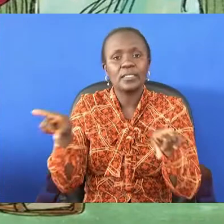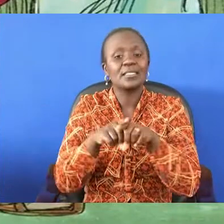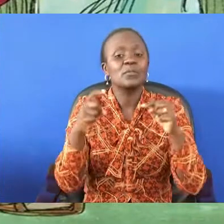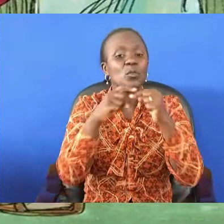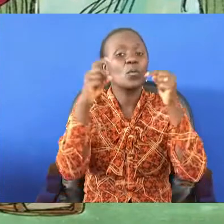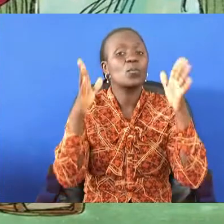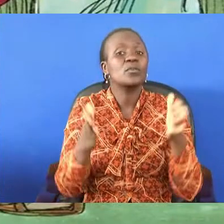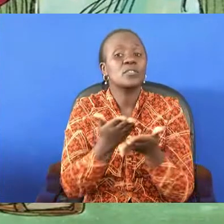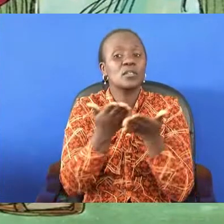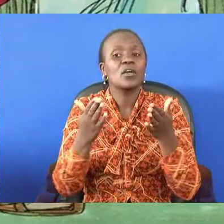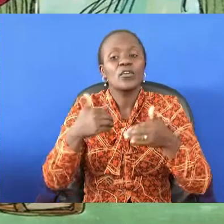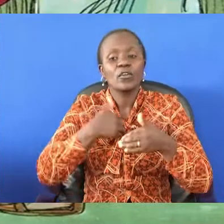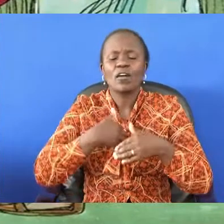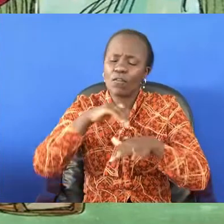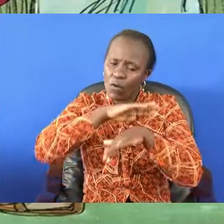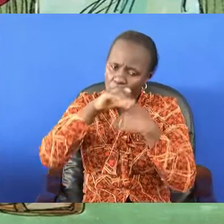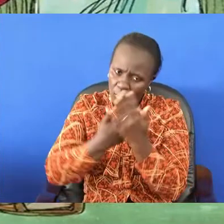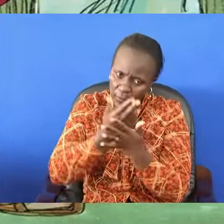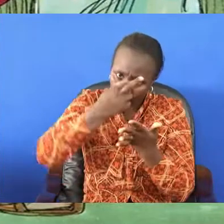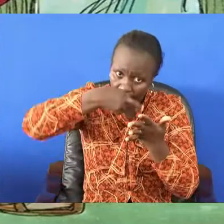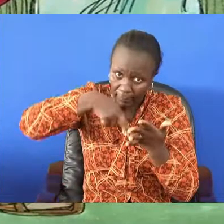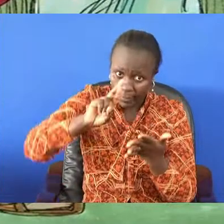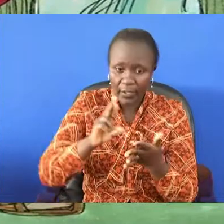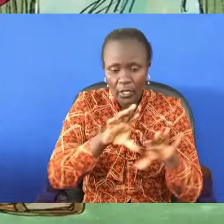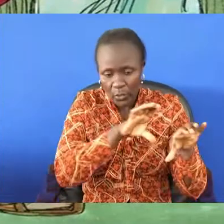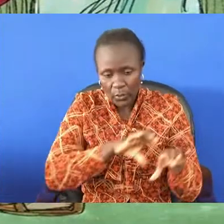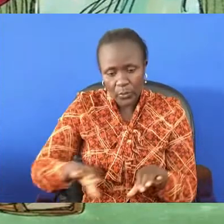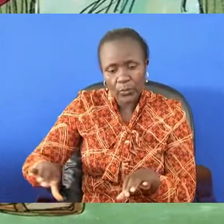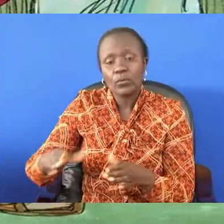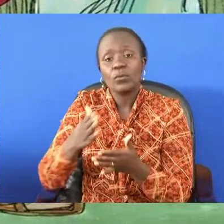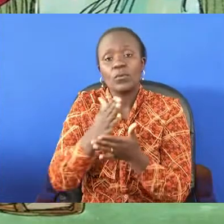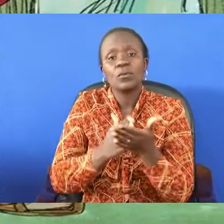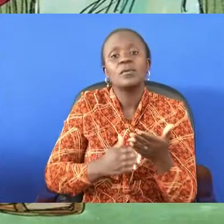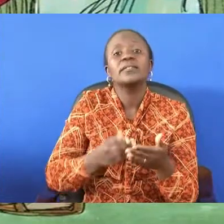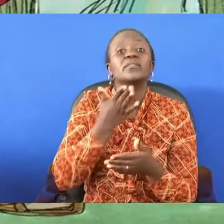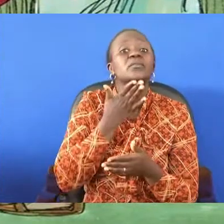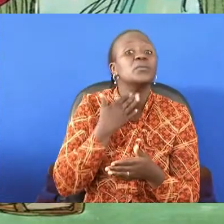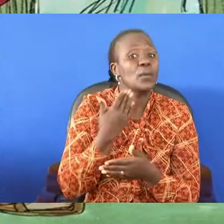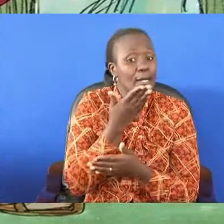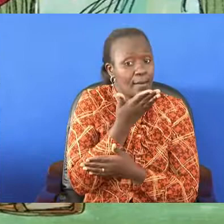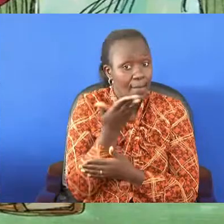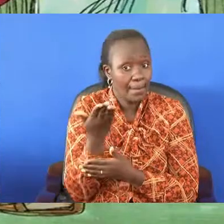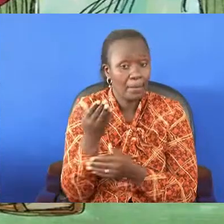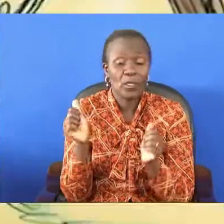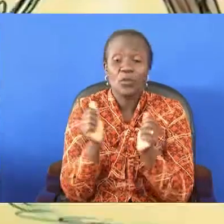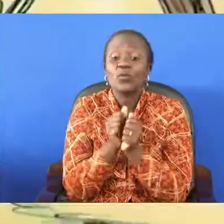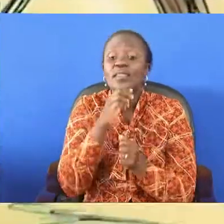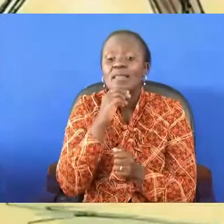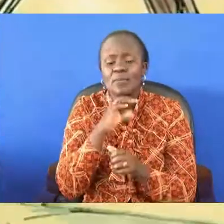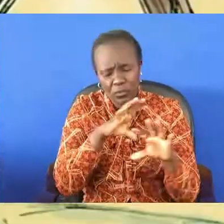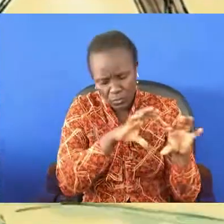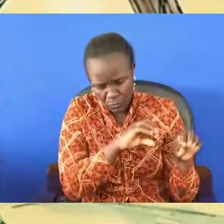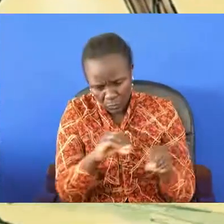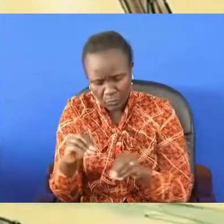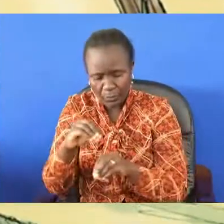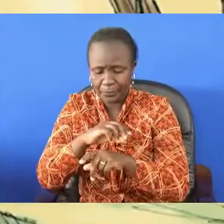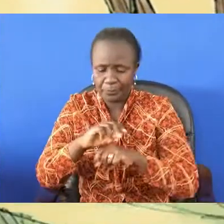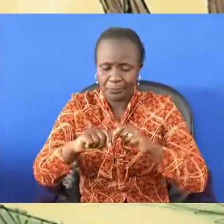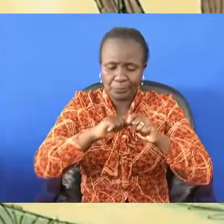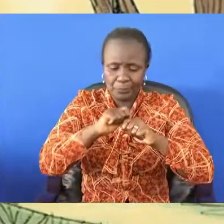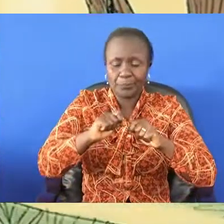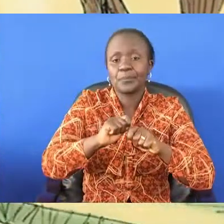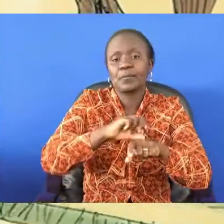you. You have all the right. So do anything with him. So they took a rope, they